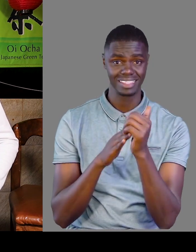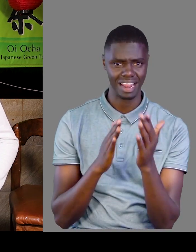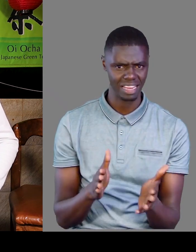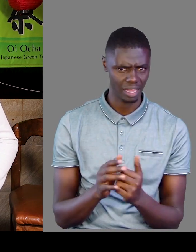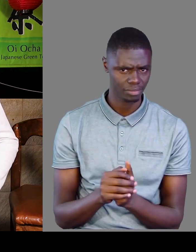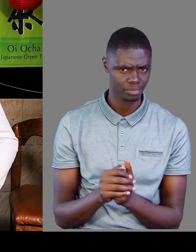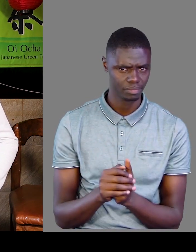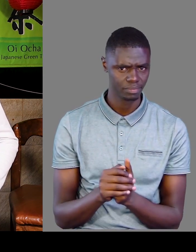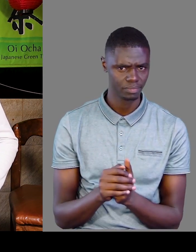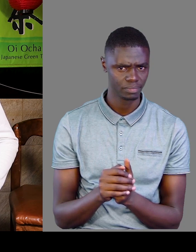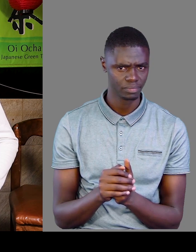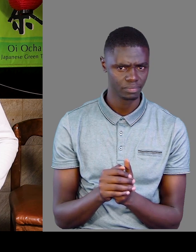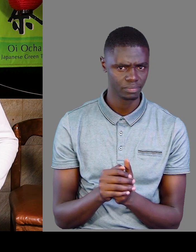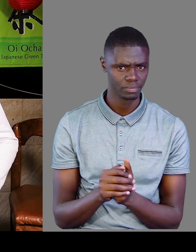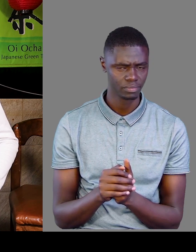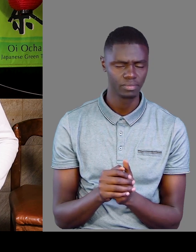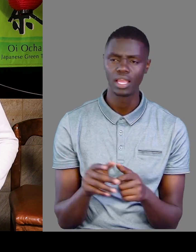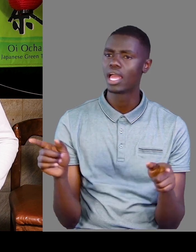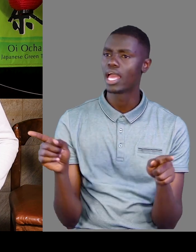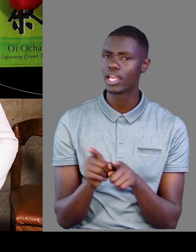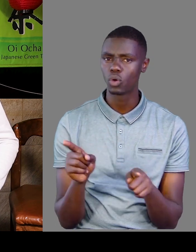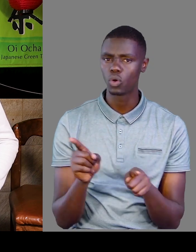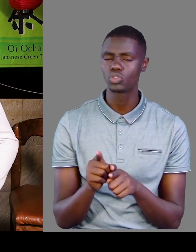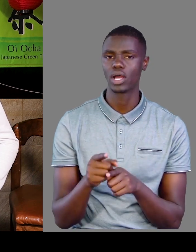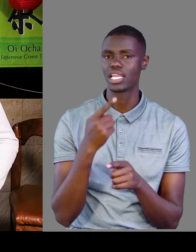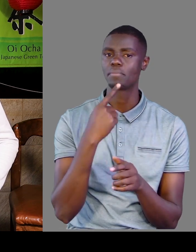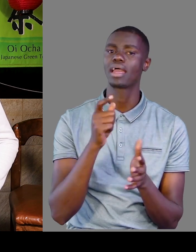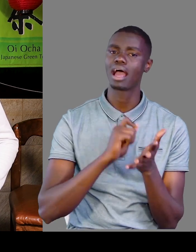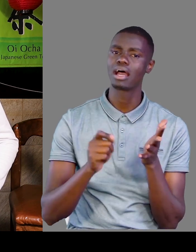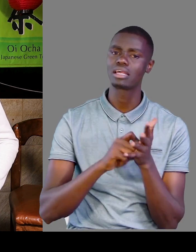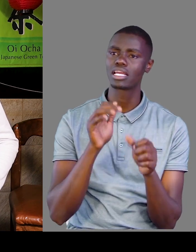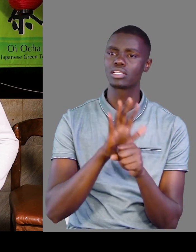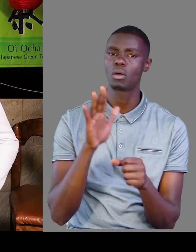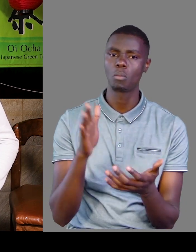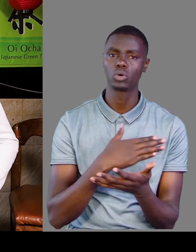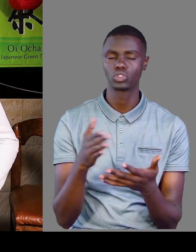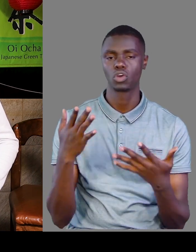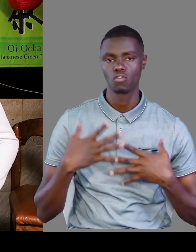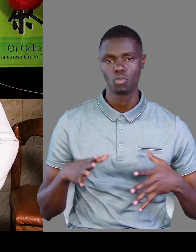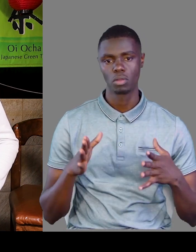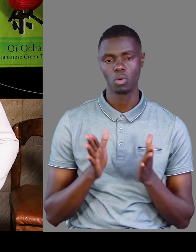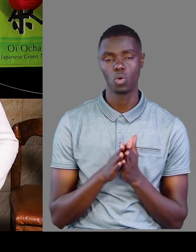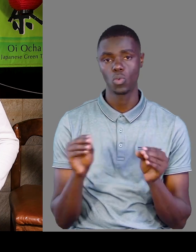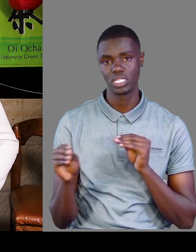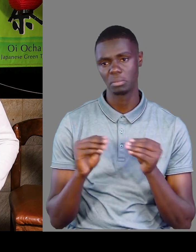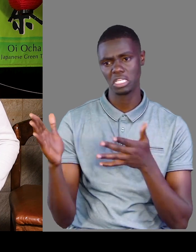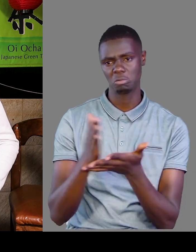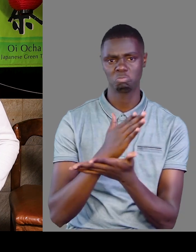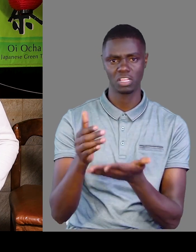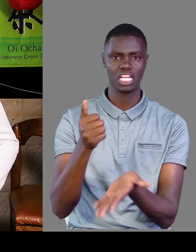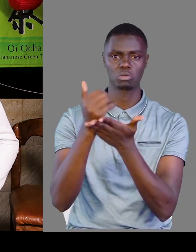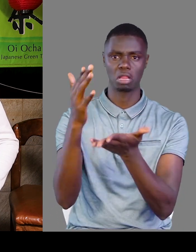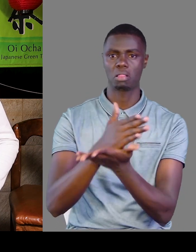leader. Na pia alimpatia food for thought. Alimwambia write more songs ya people living with disability. Yeah.